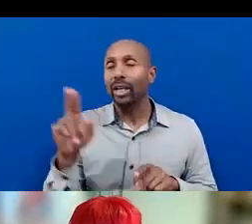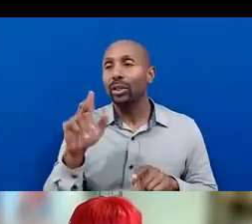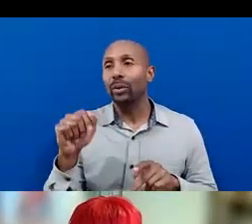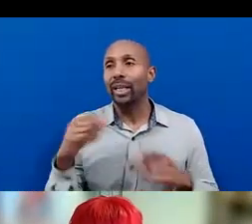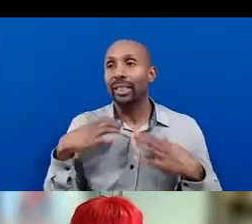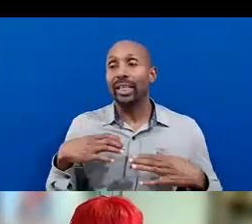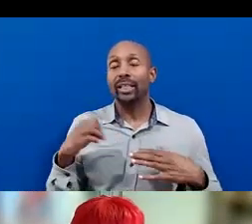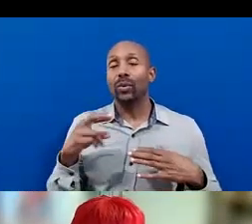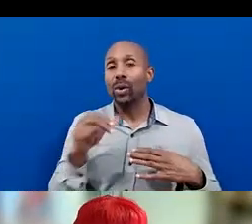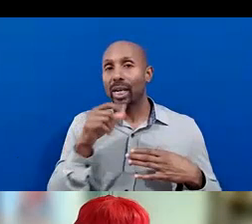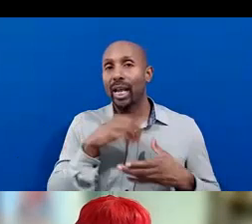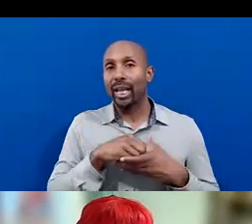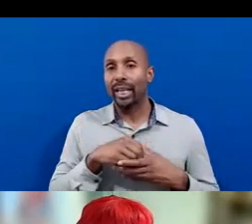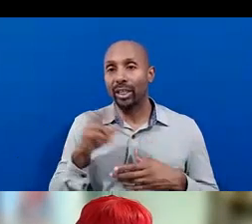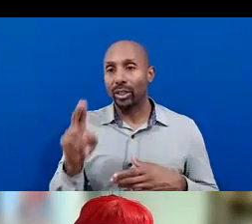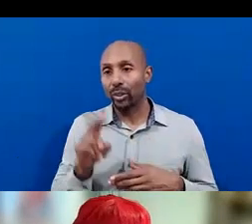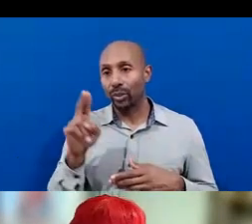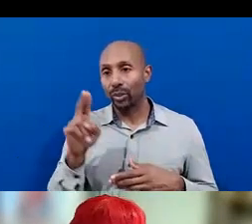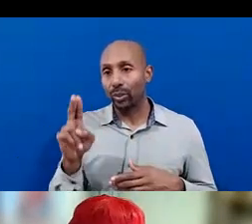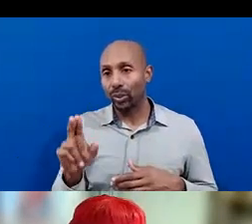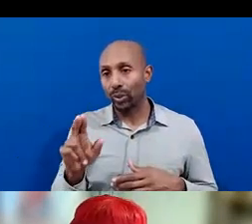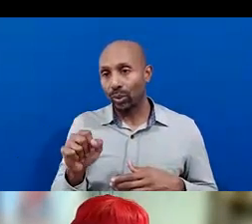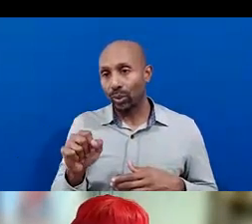they're not in the U.S.